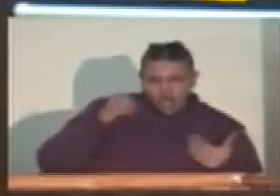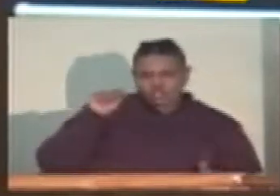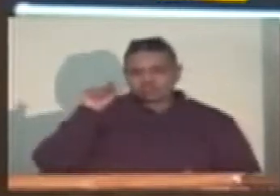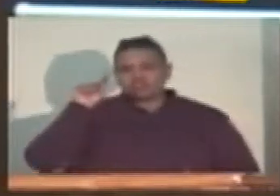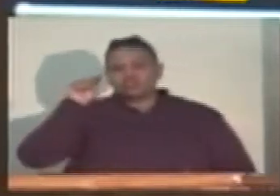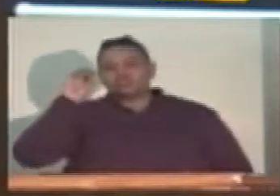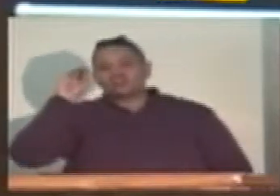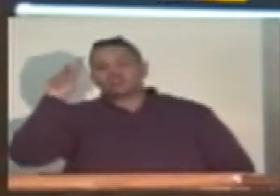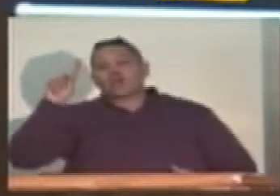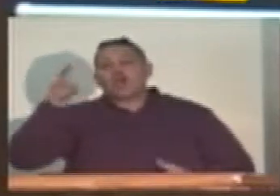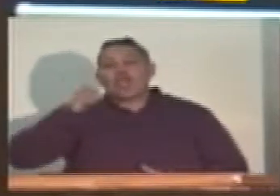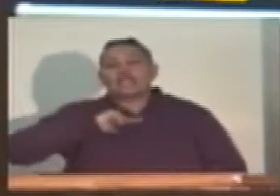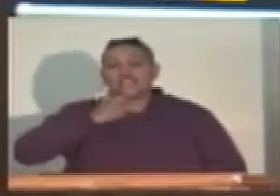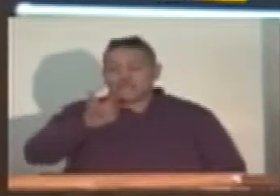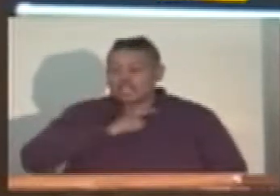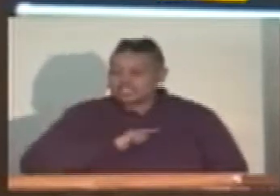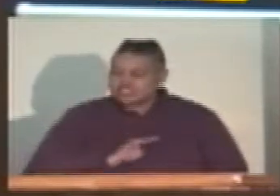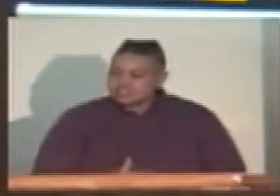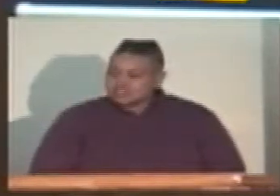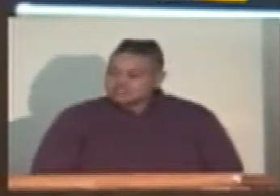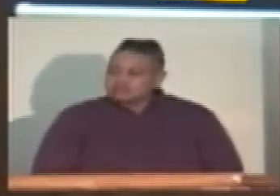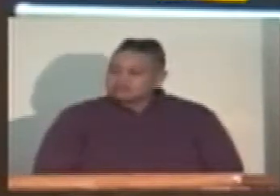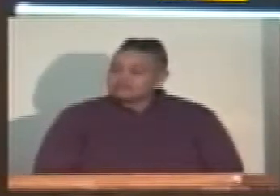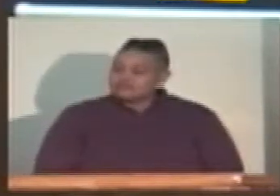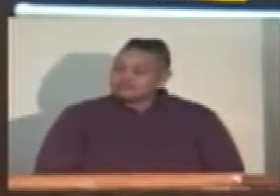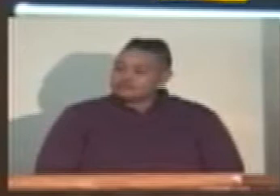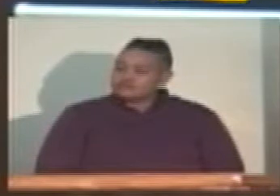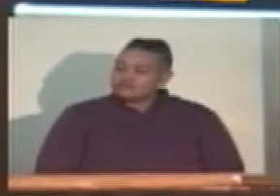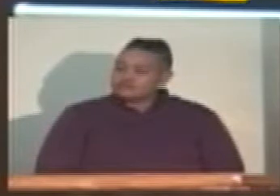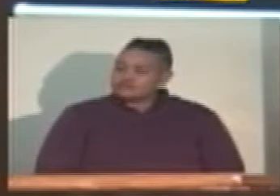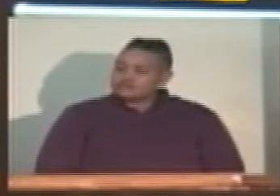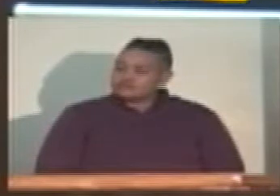Exchange. Right, my minister?